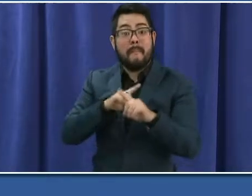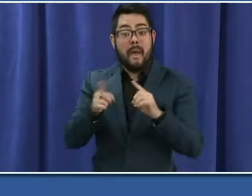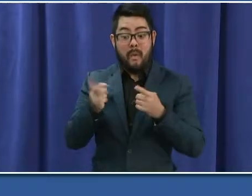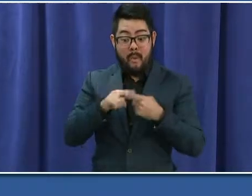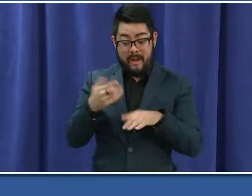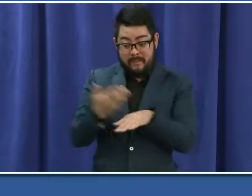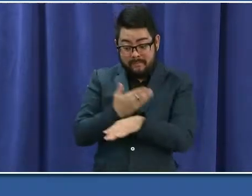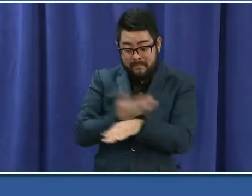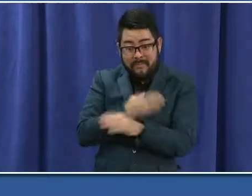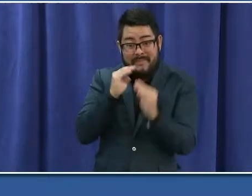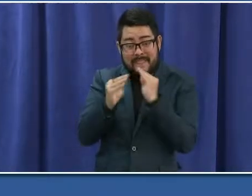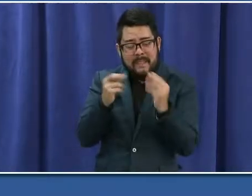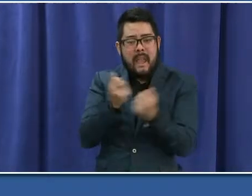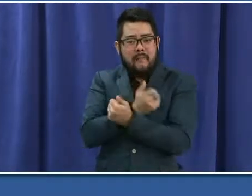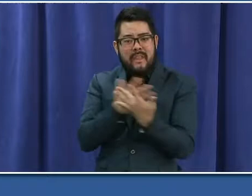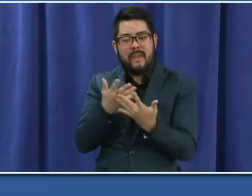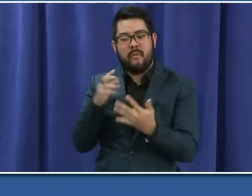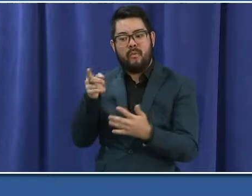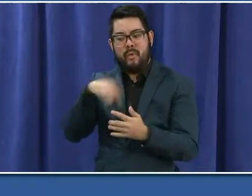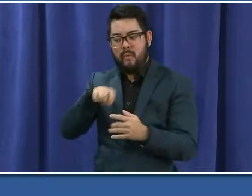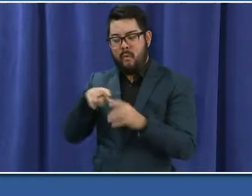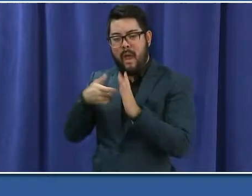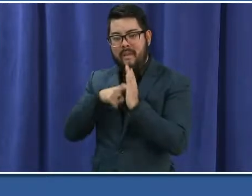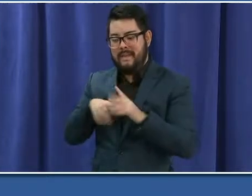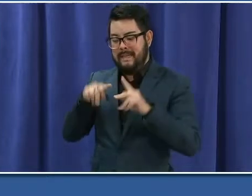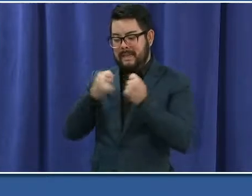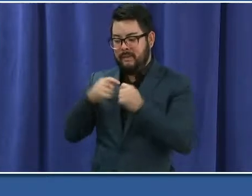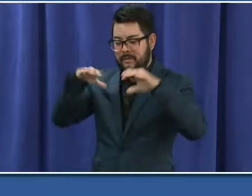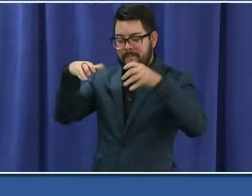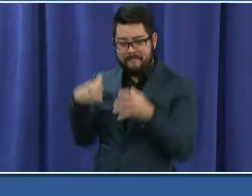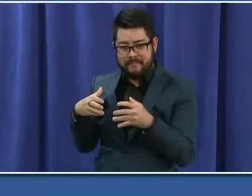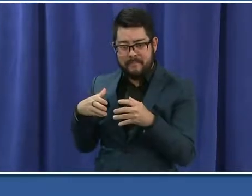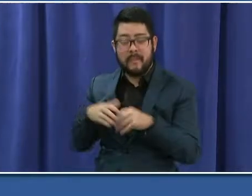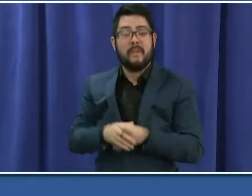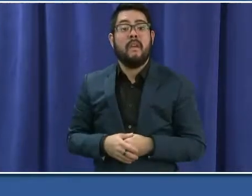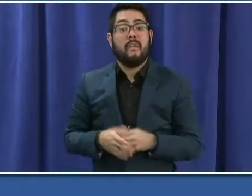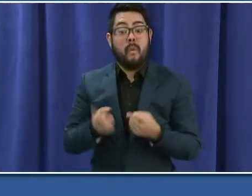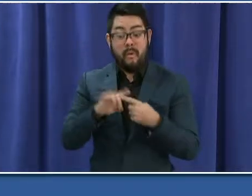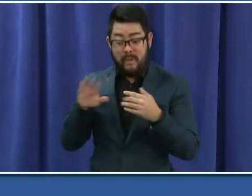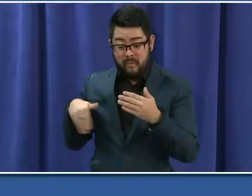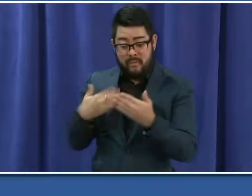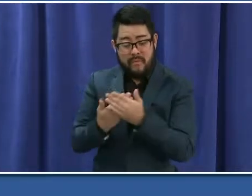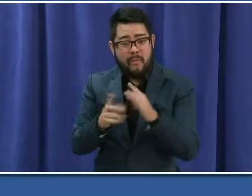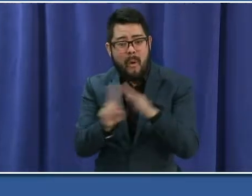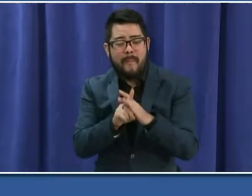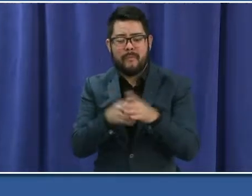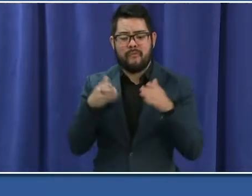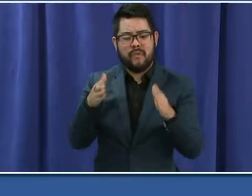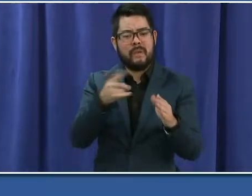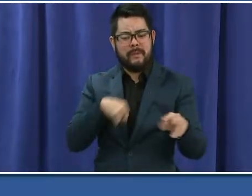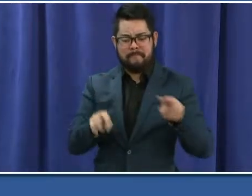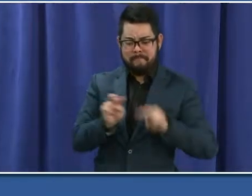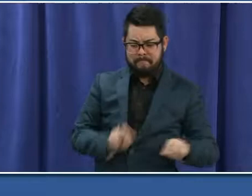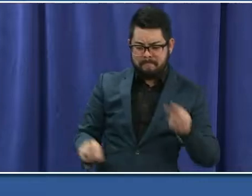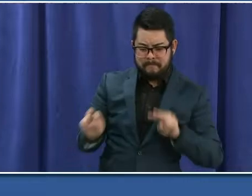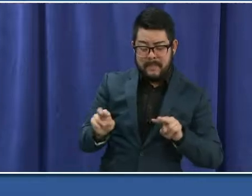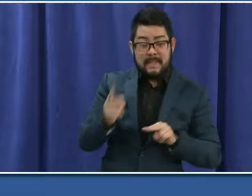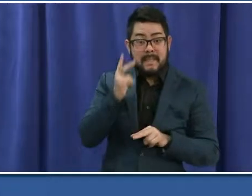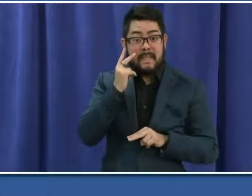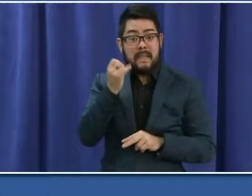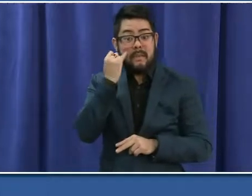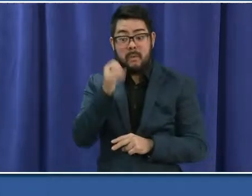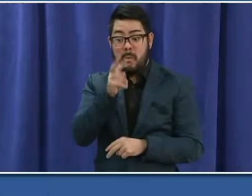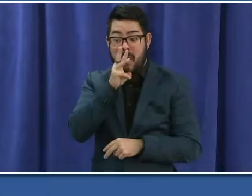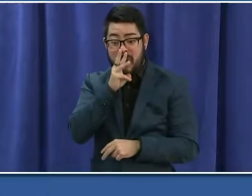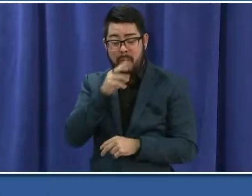collaboration comes in. So we take a look at the street condition when we're there, and generally when we're there for a water main project, we